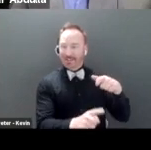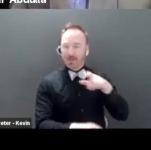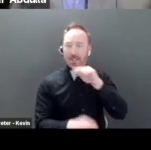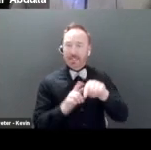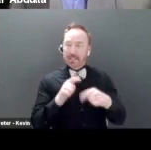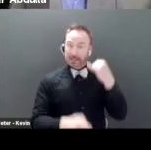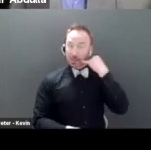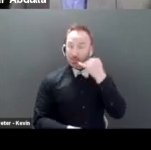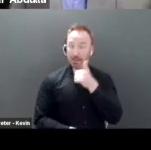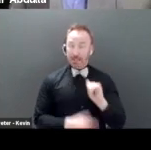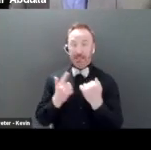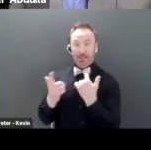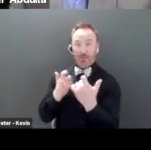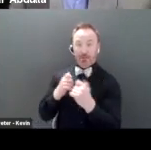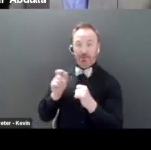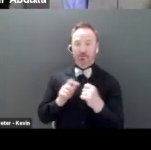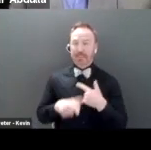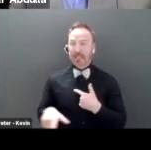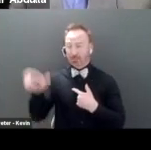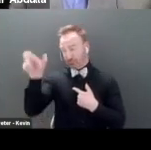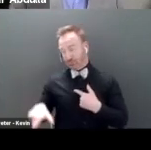them in the chat, or we can tackle them at the end.